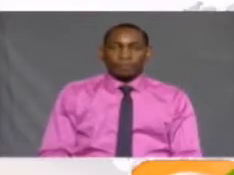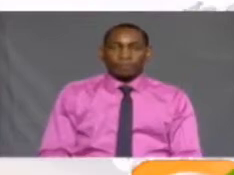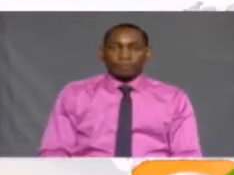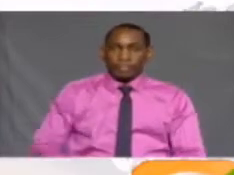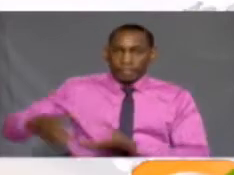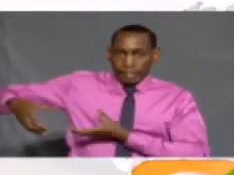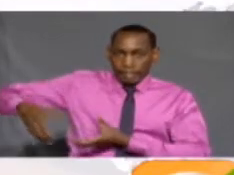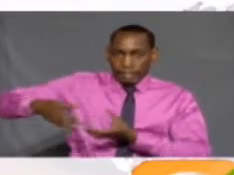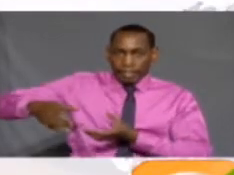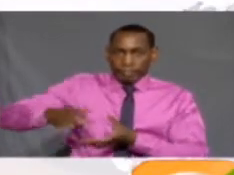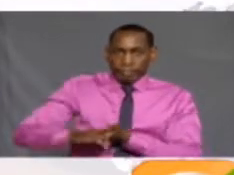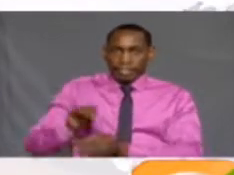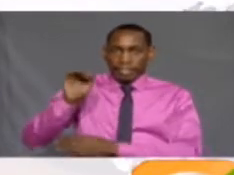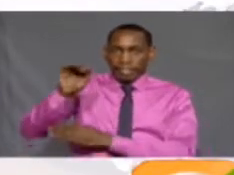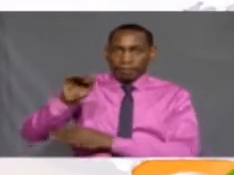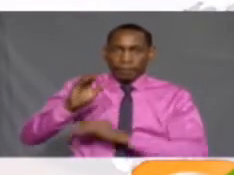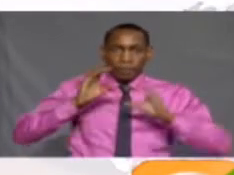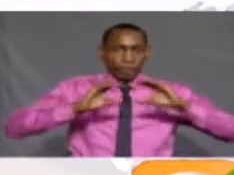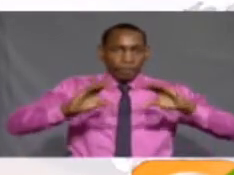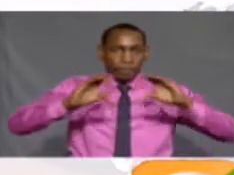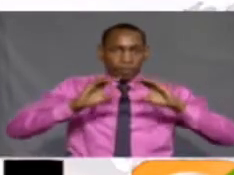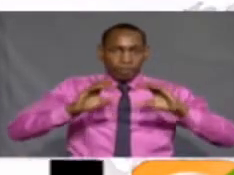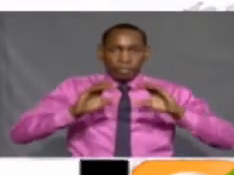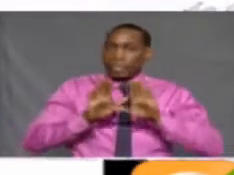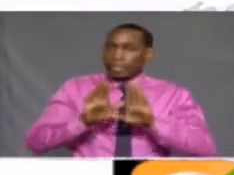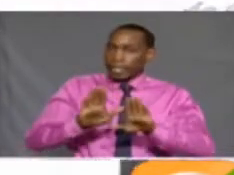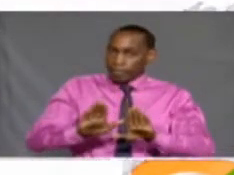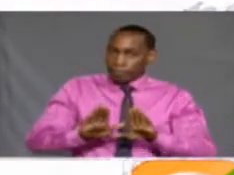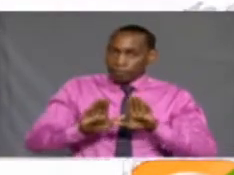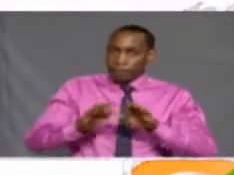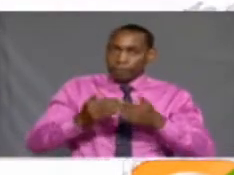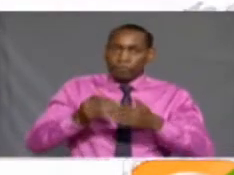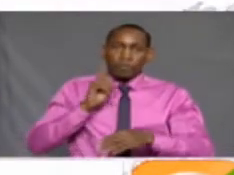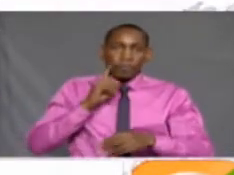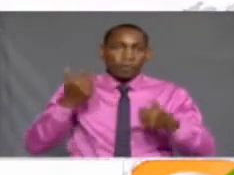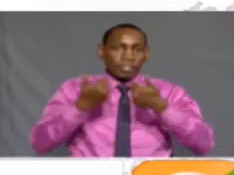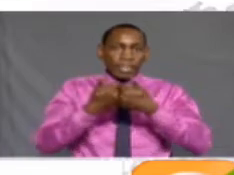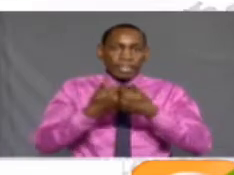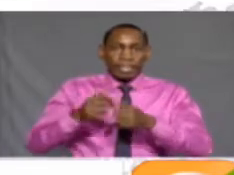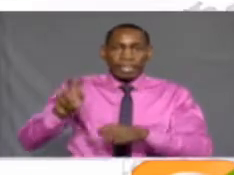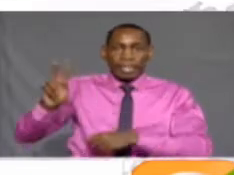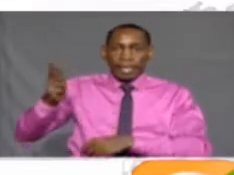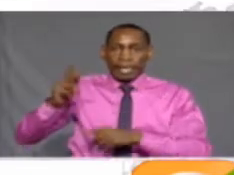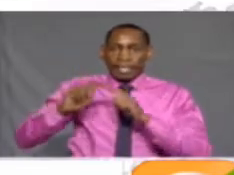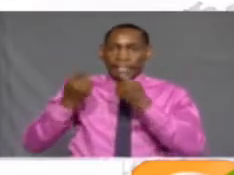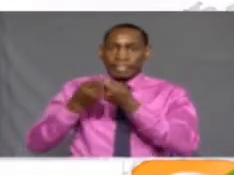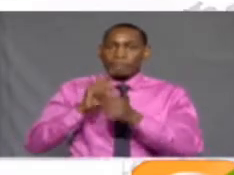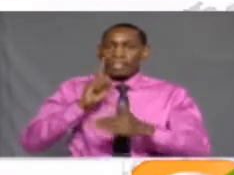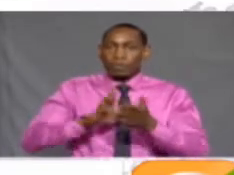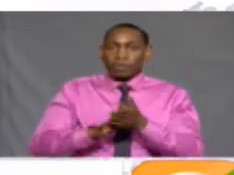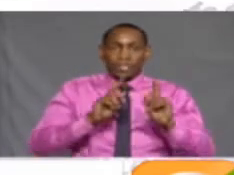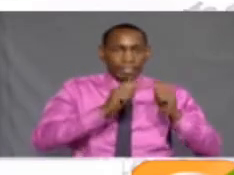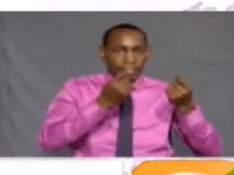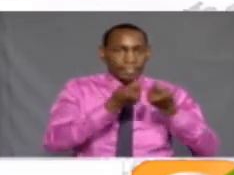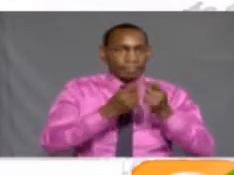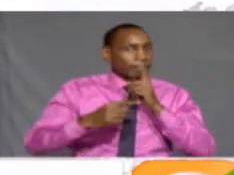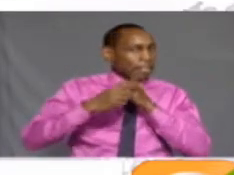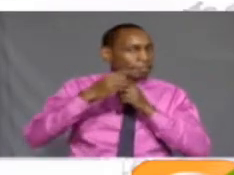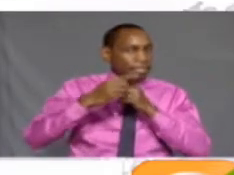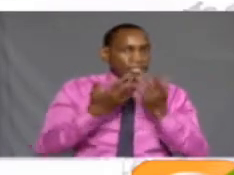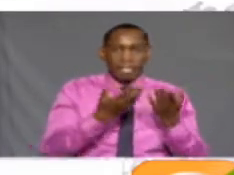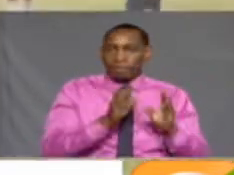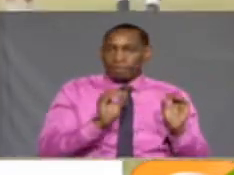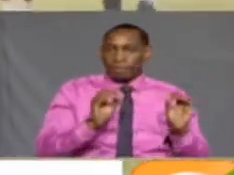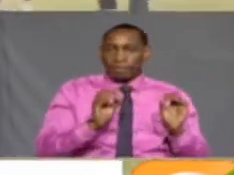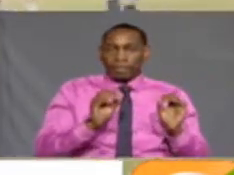And staying with rugby, Zimbabwe head coach Brandon Dawson is cautious ahead of tomorrow's game against the Kenya Simbas, saying his side is largely inexperienced.